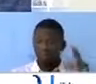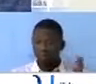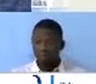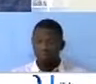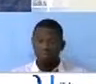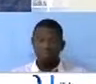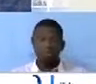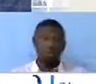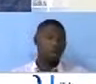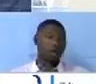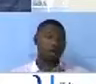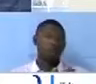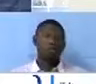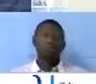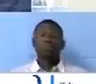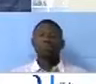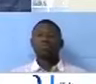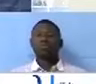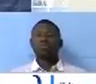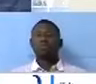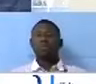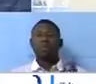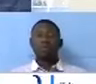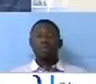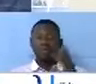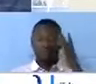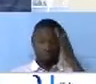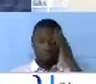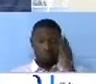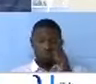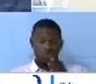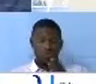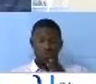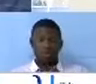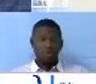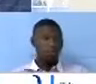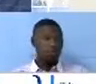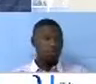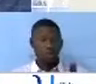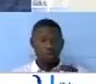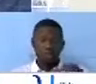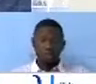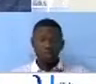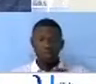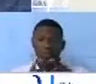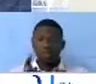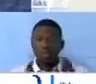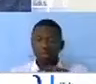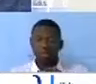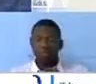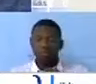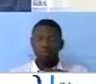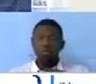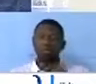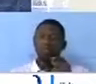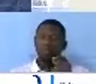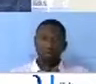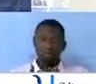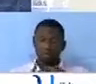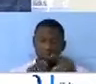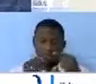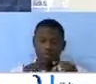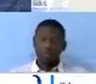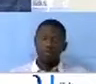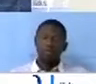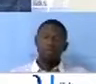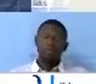I am suggesting to you is that that is not in the record of the proceedings. There is nothing suggesting in the